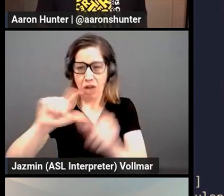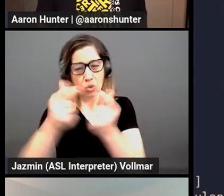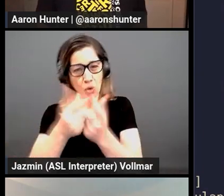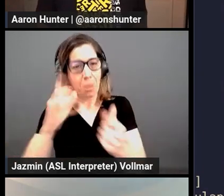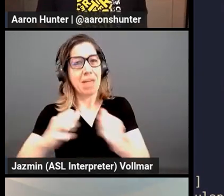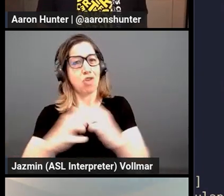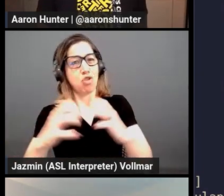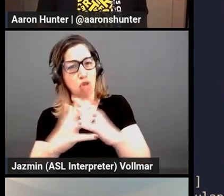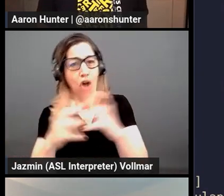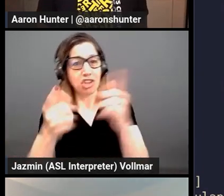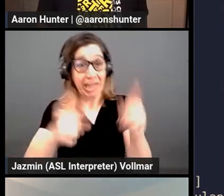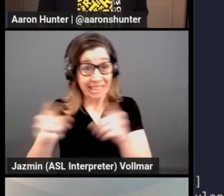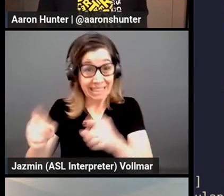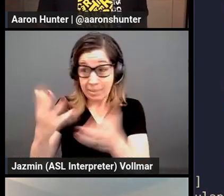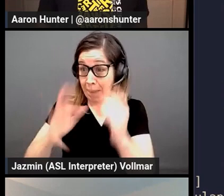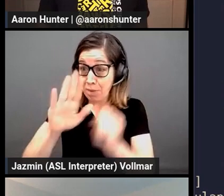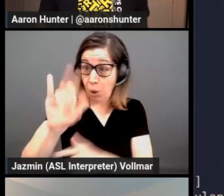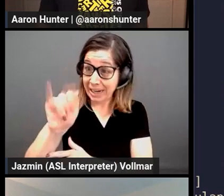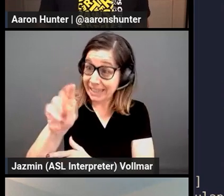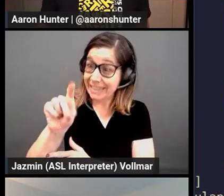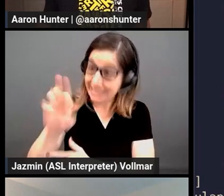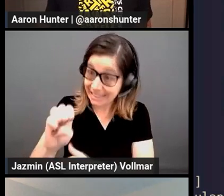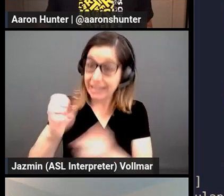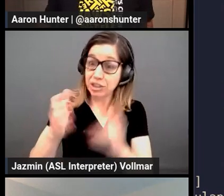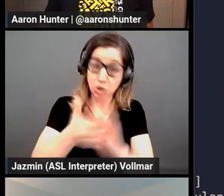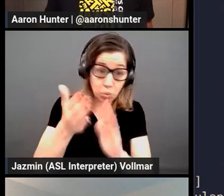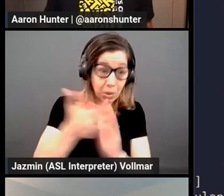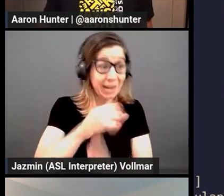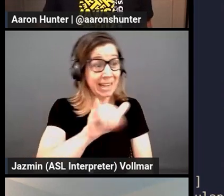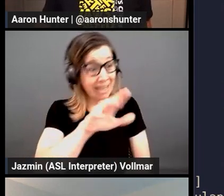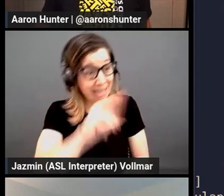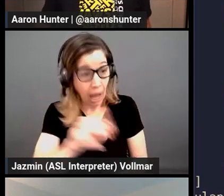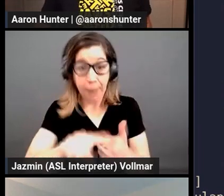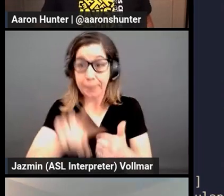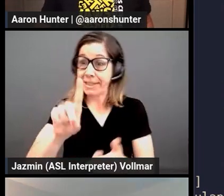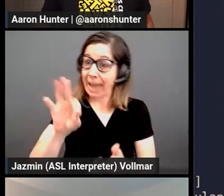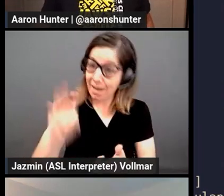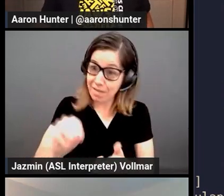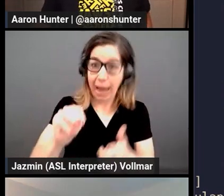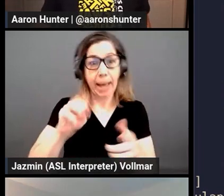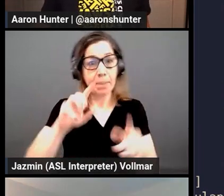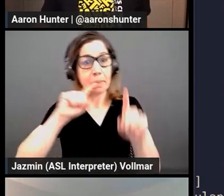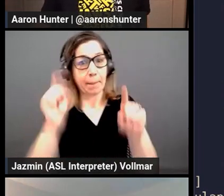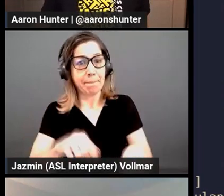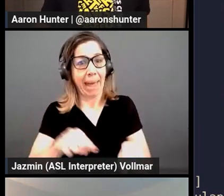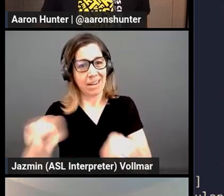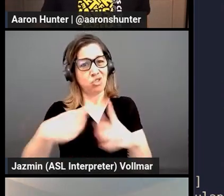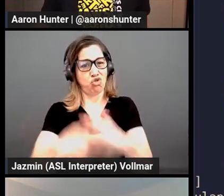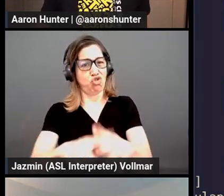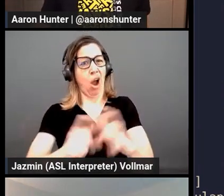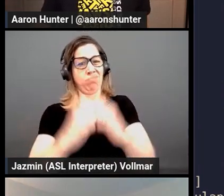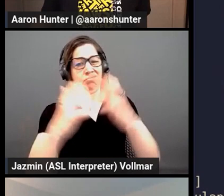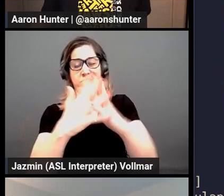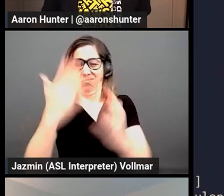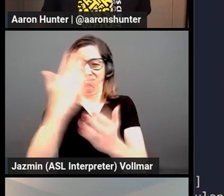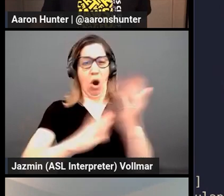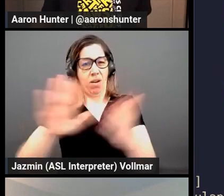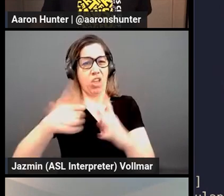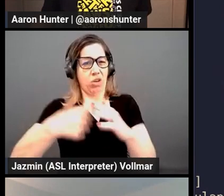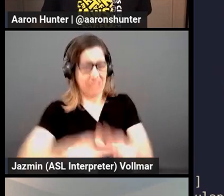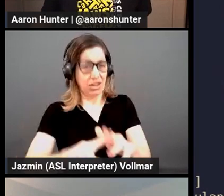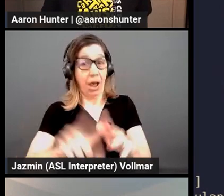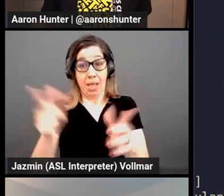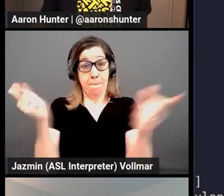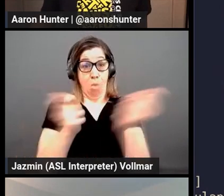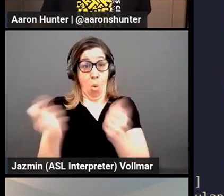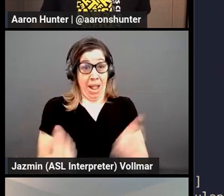instances are running some yum or DNF commands when they start up as part of their initialization process, and they're pulling in some packages that they